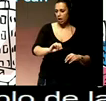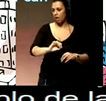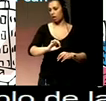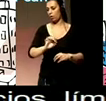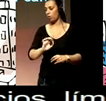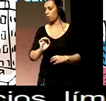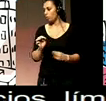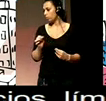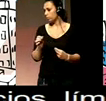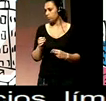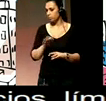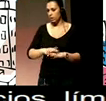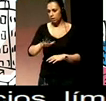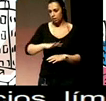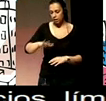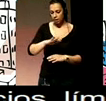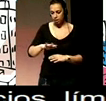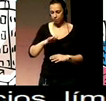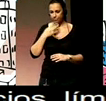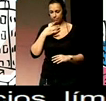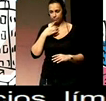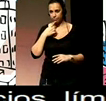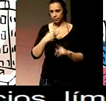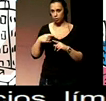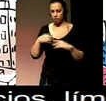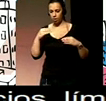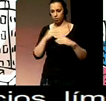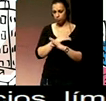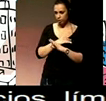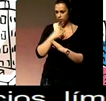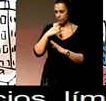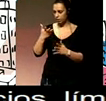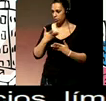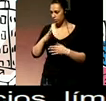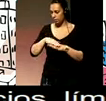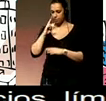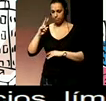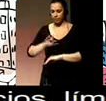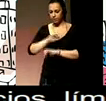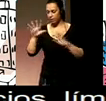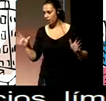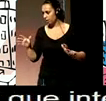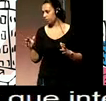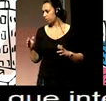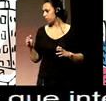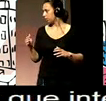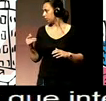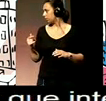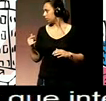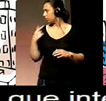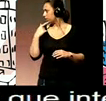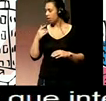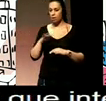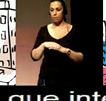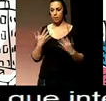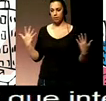the shapes, and to avoid wrong interpretations. Because in order